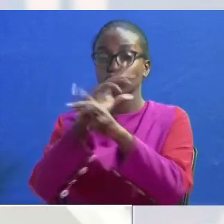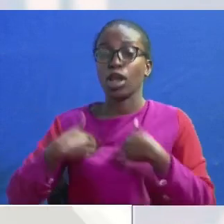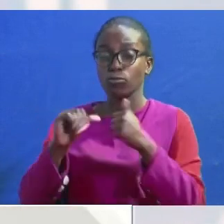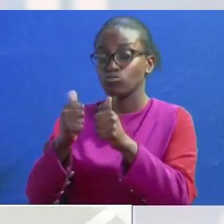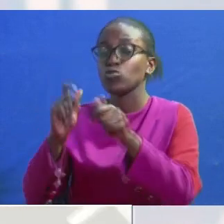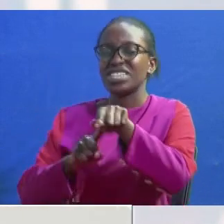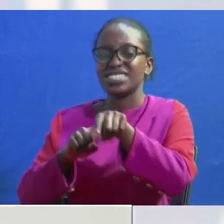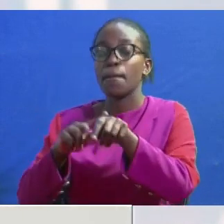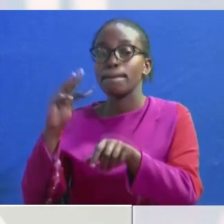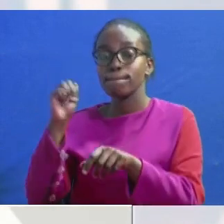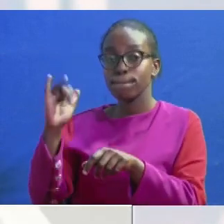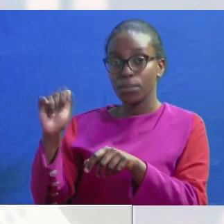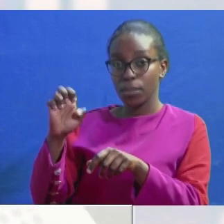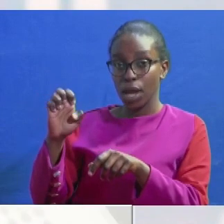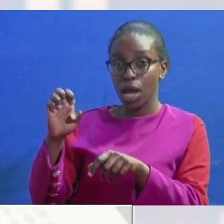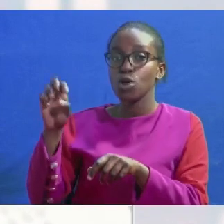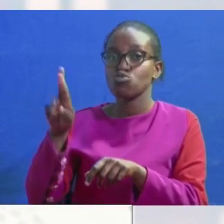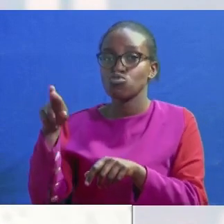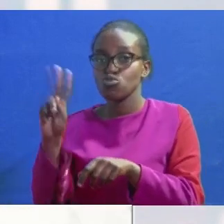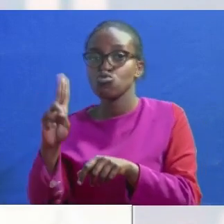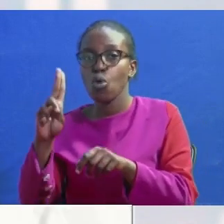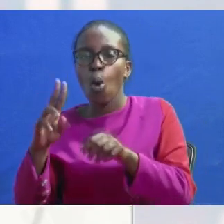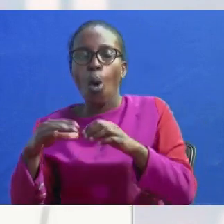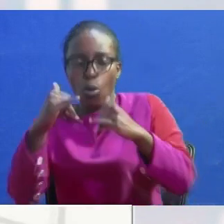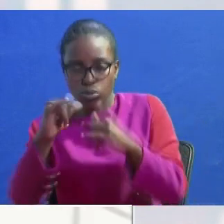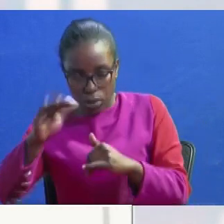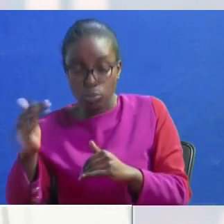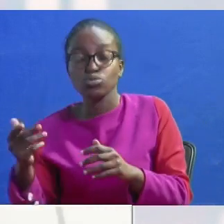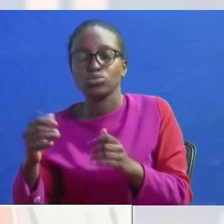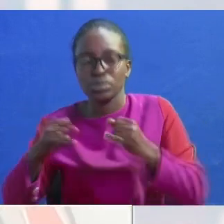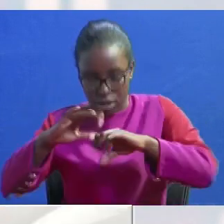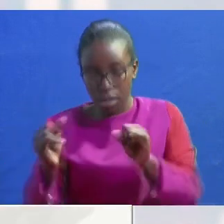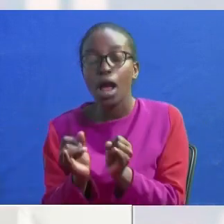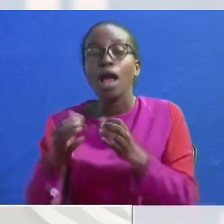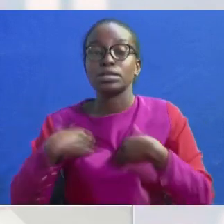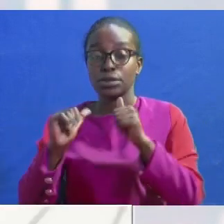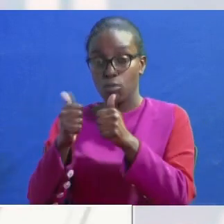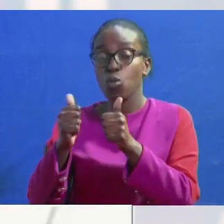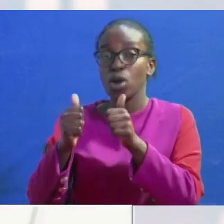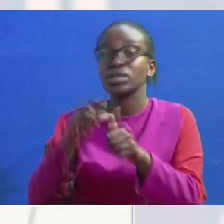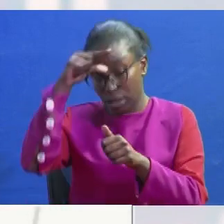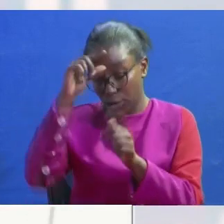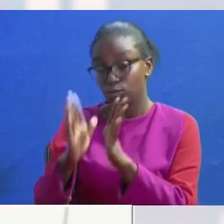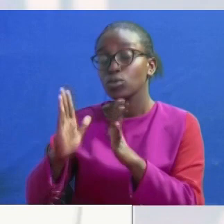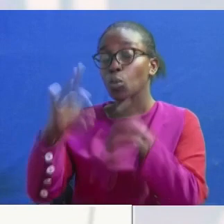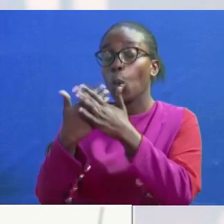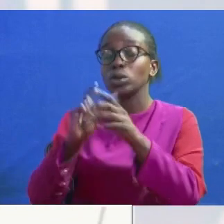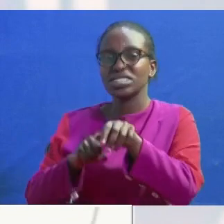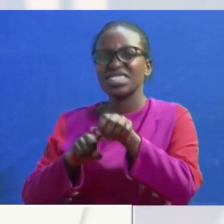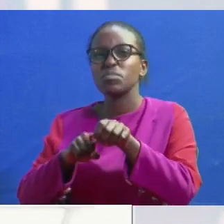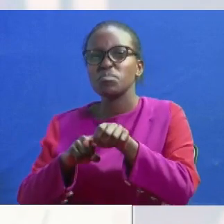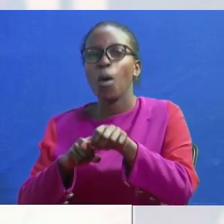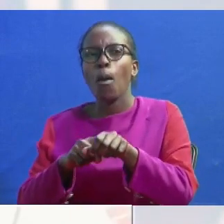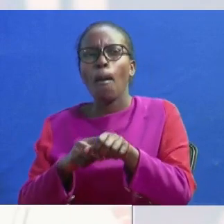by Meru County Assembly for impeachment. The governor has been accused of gross violation of the Constitution, abuse